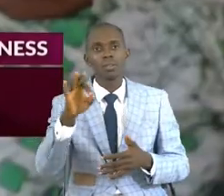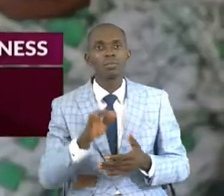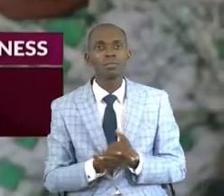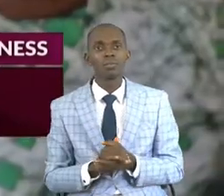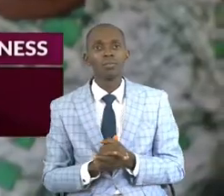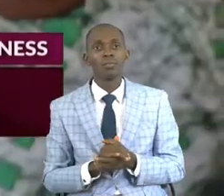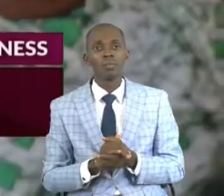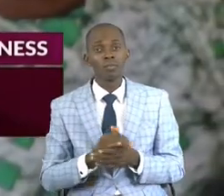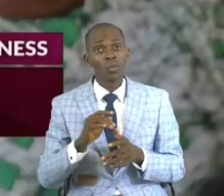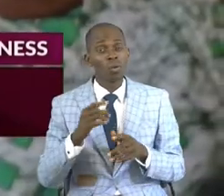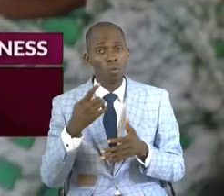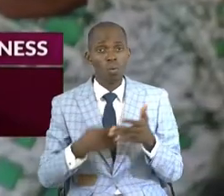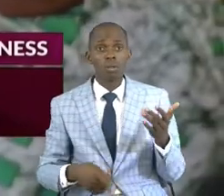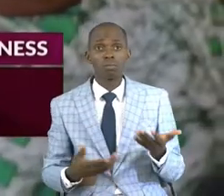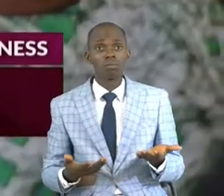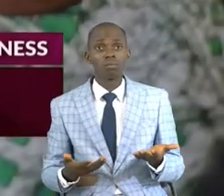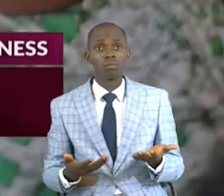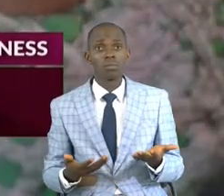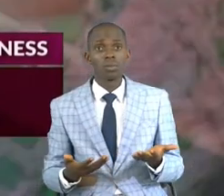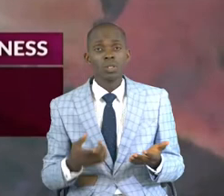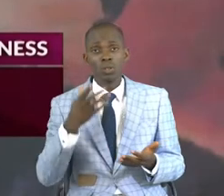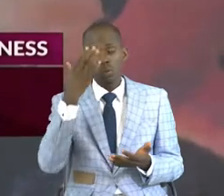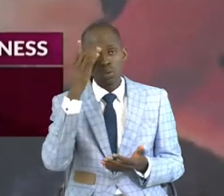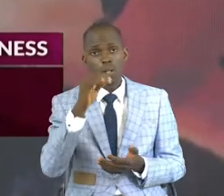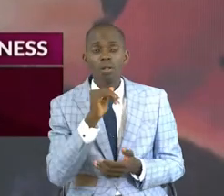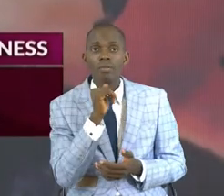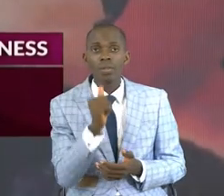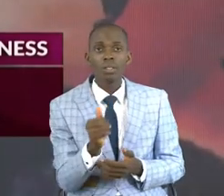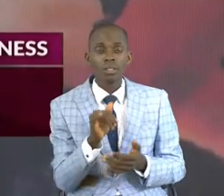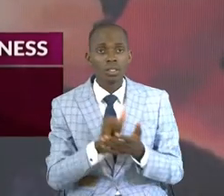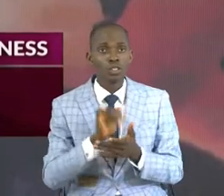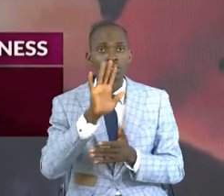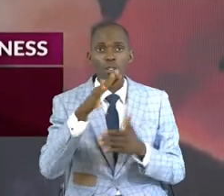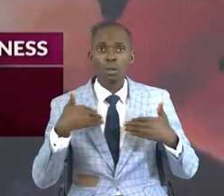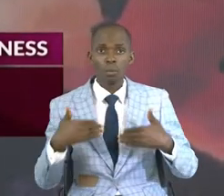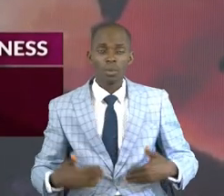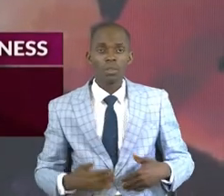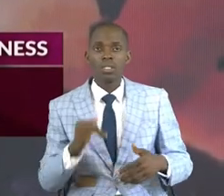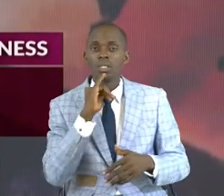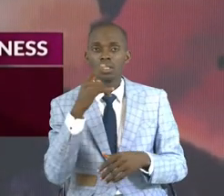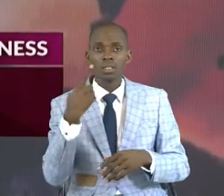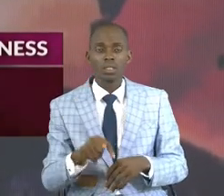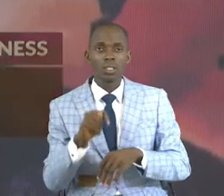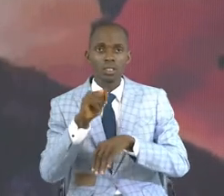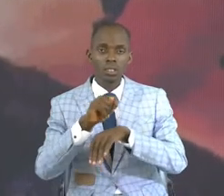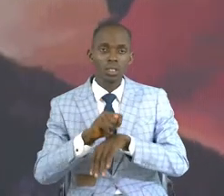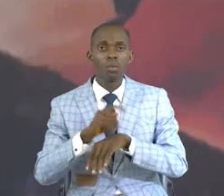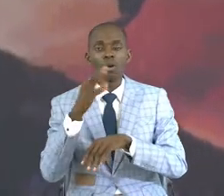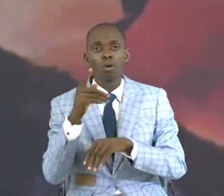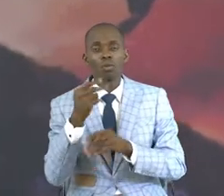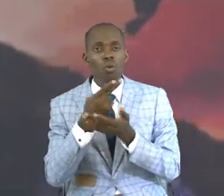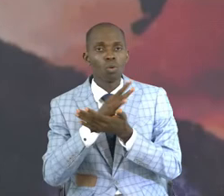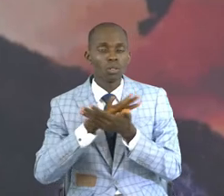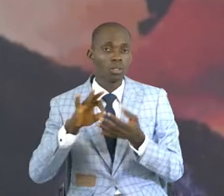What? Know ye not that your body is the temple of the Holy Ghost,